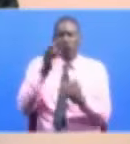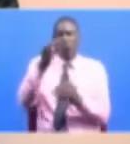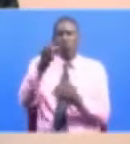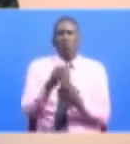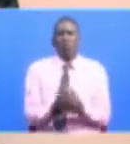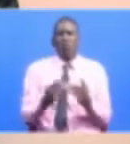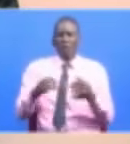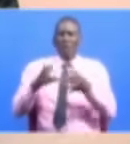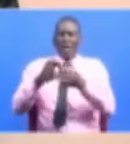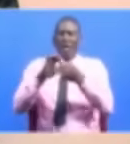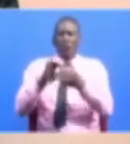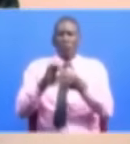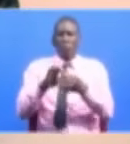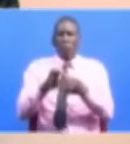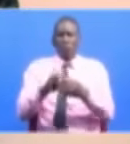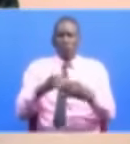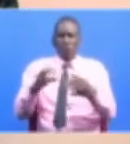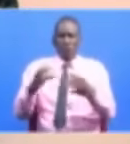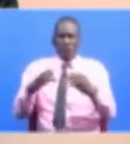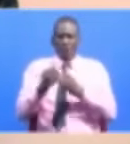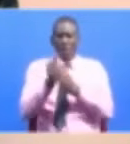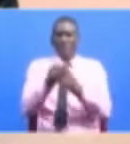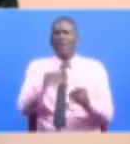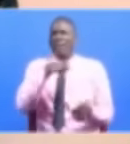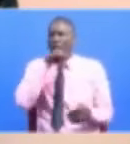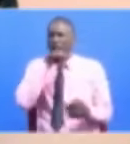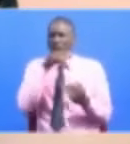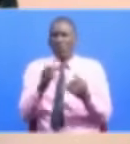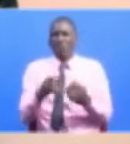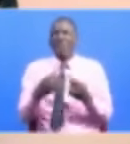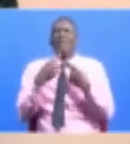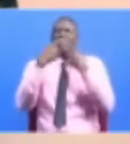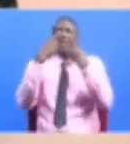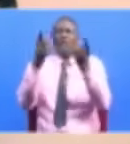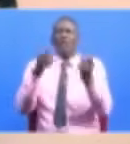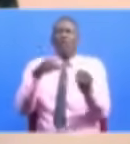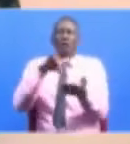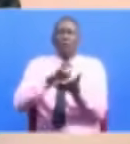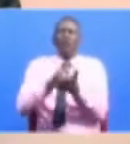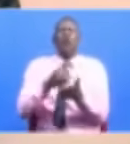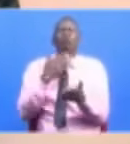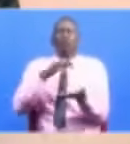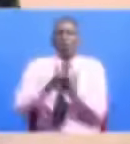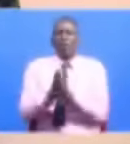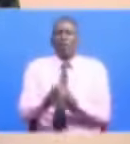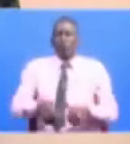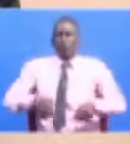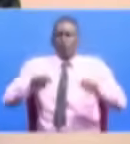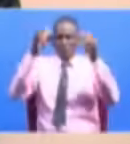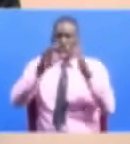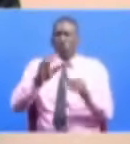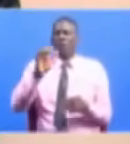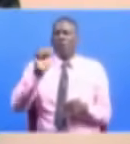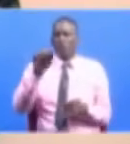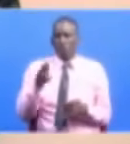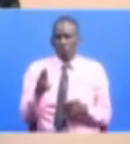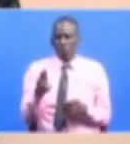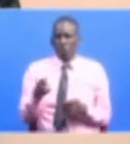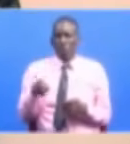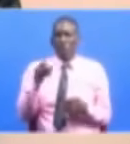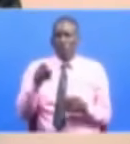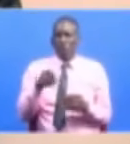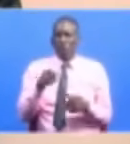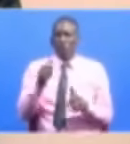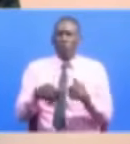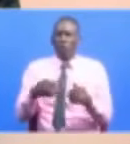Azimio la Umoja One Kenya coalition leader Raila Odinga's declaration to run for the African Union Commission chairperson seat set for February next